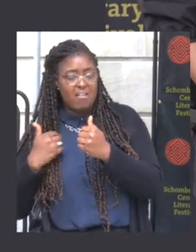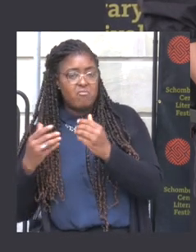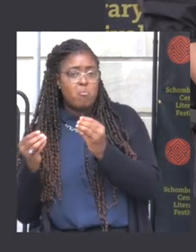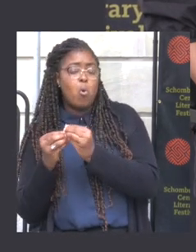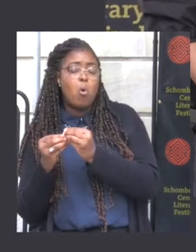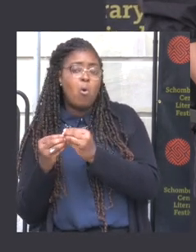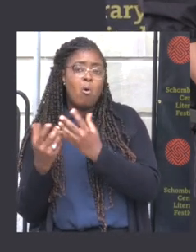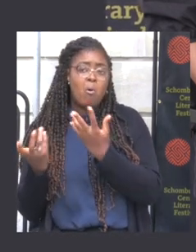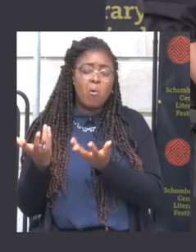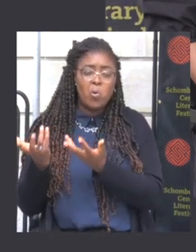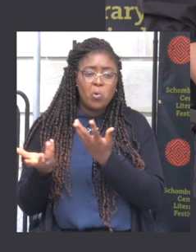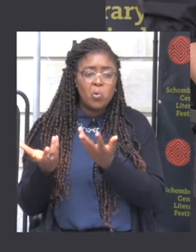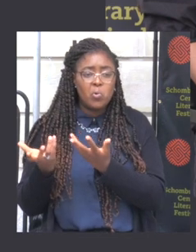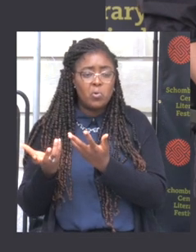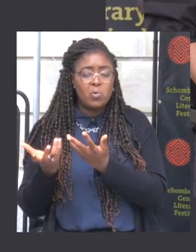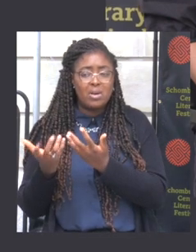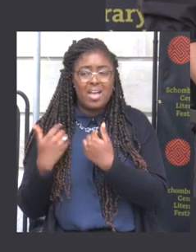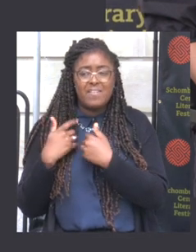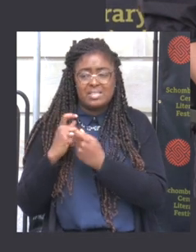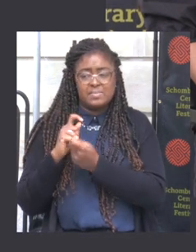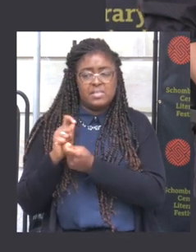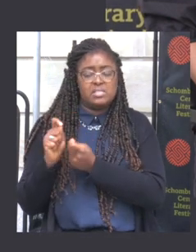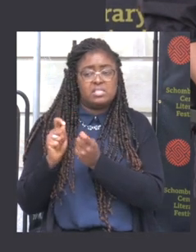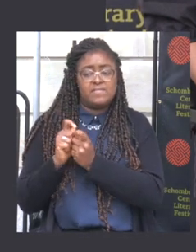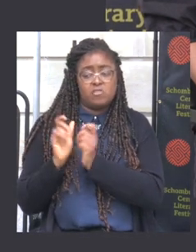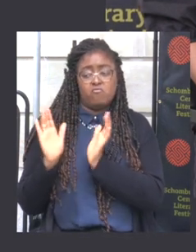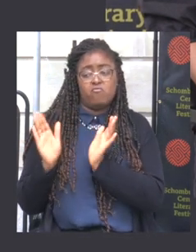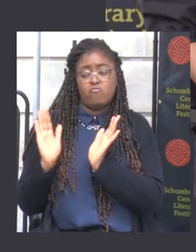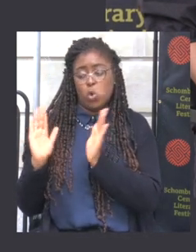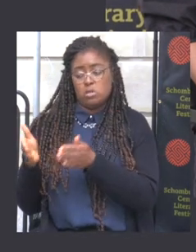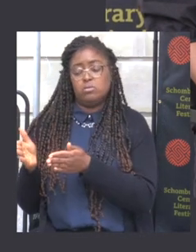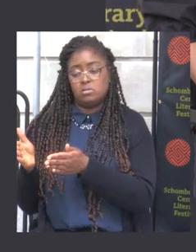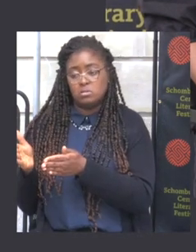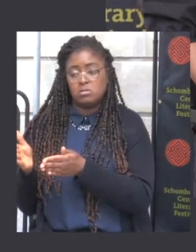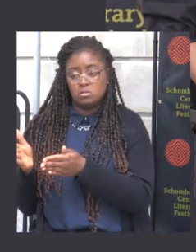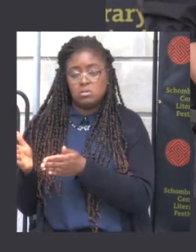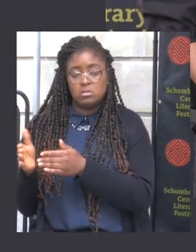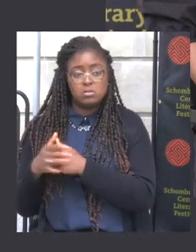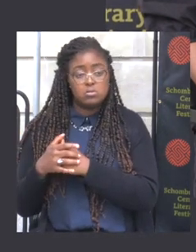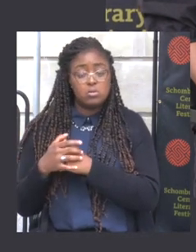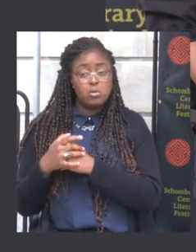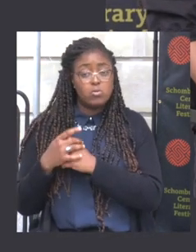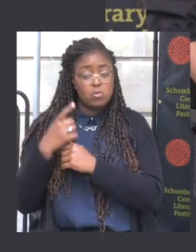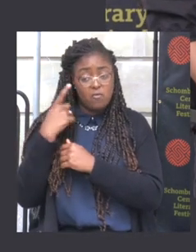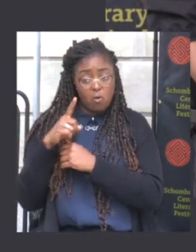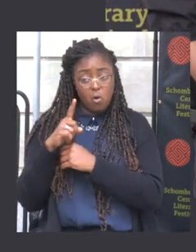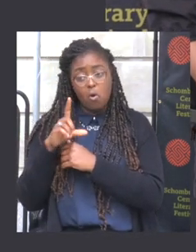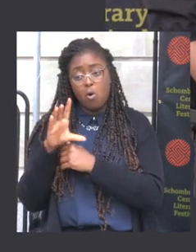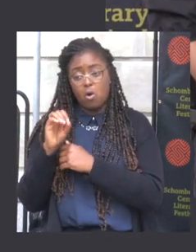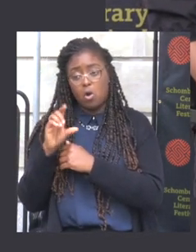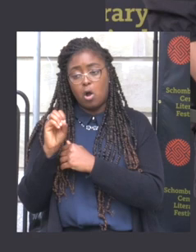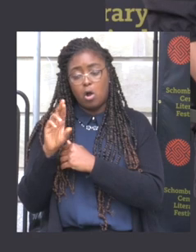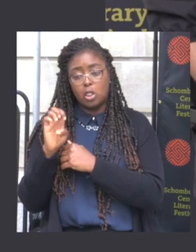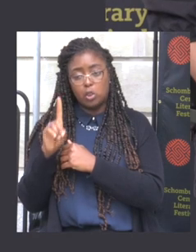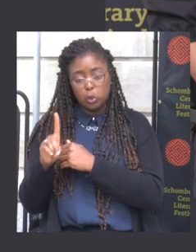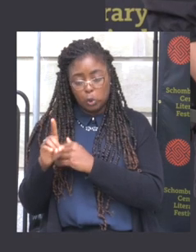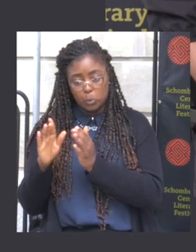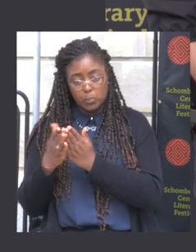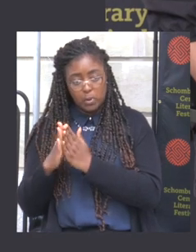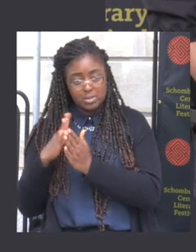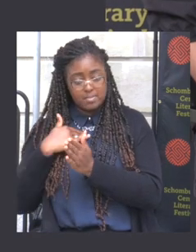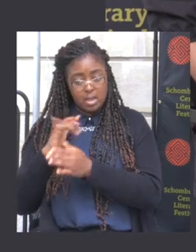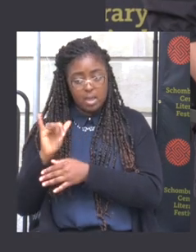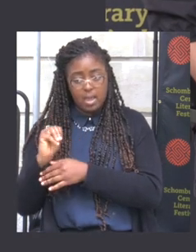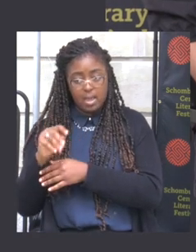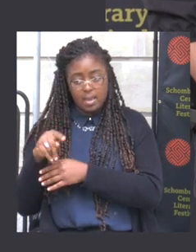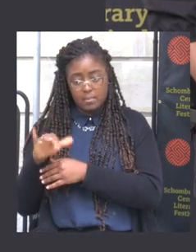like, a specific slant or focus. And so Four Color Books, my imprint, the kind of tagline